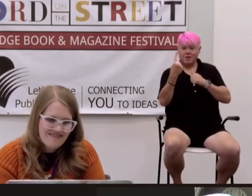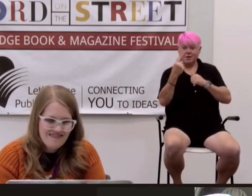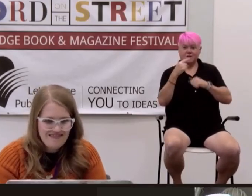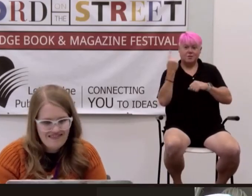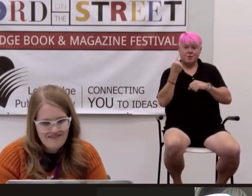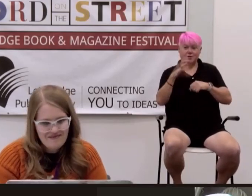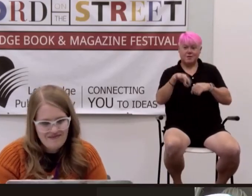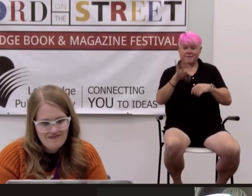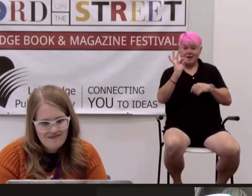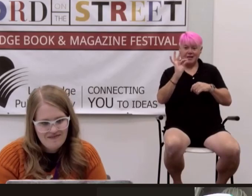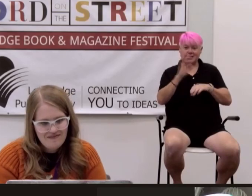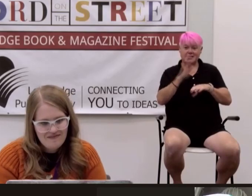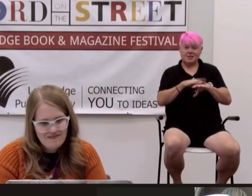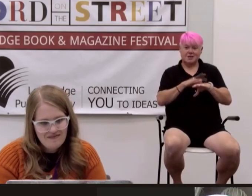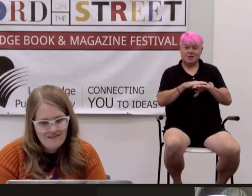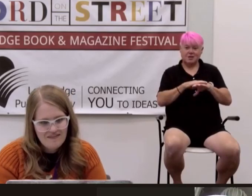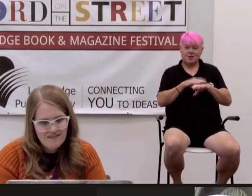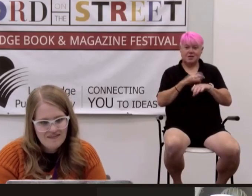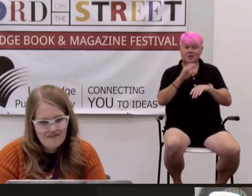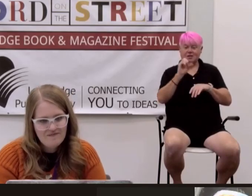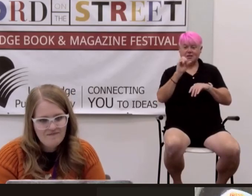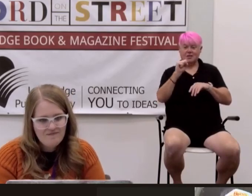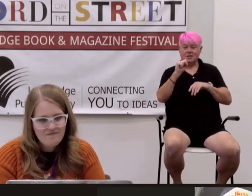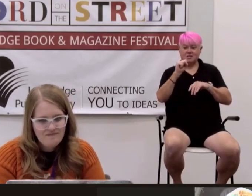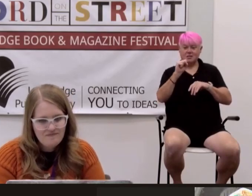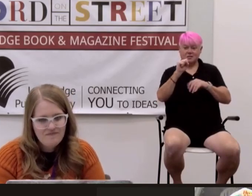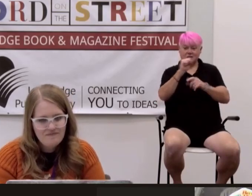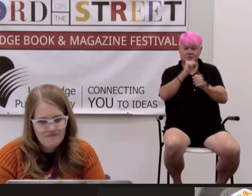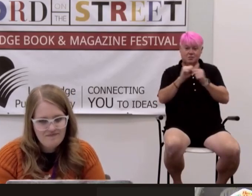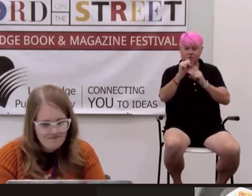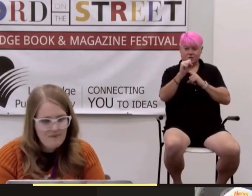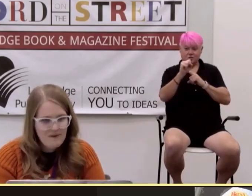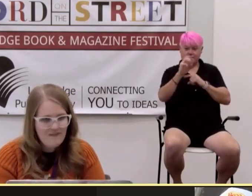us on our social media channels if you have questions as well.